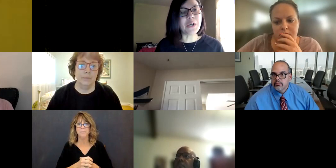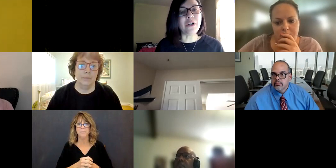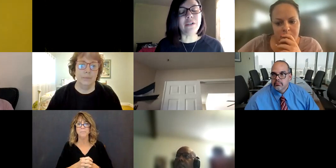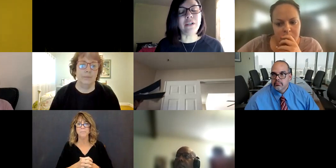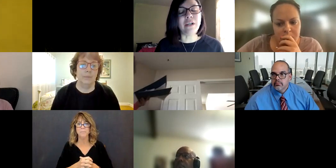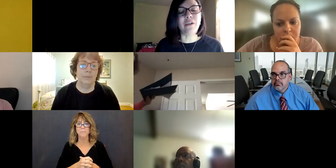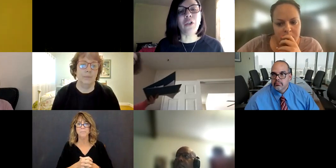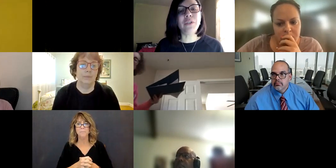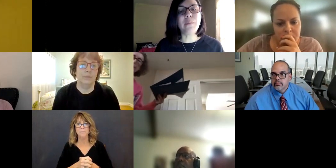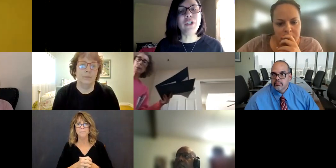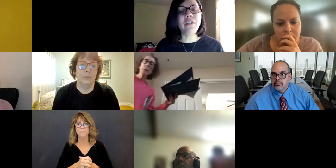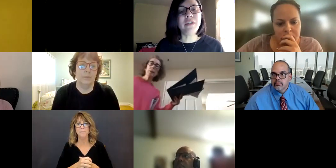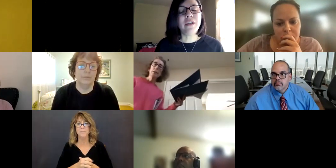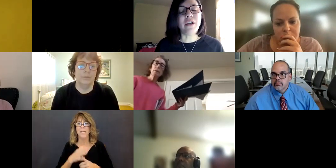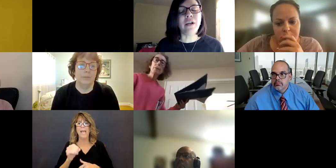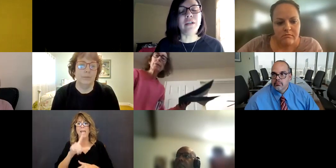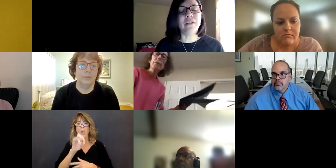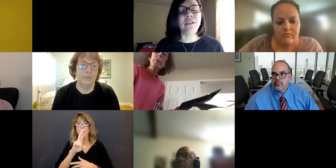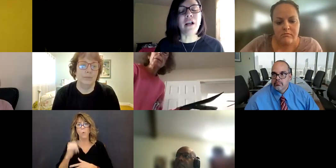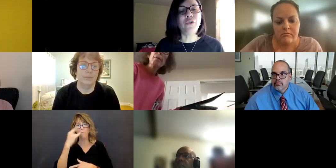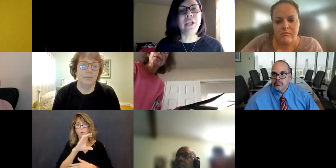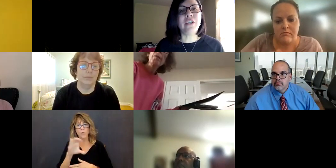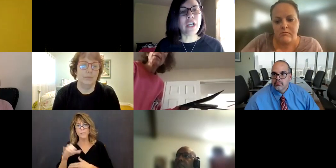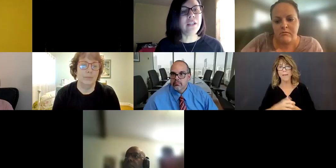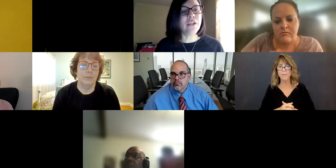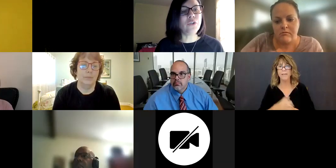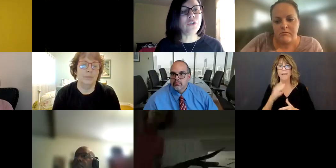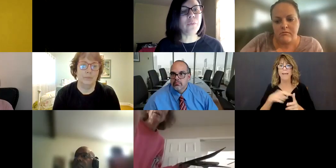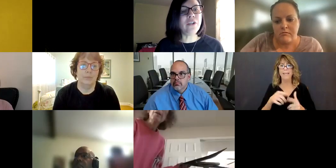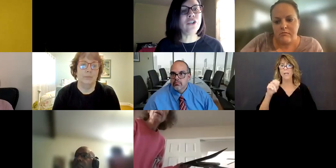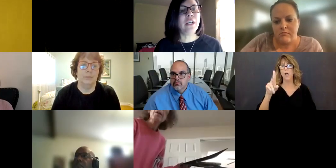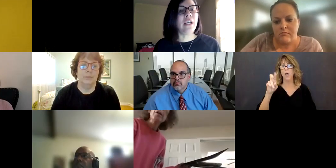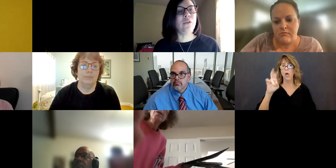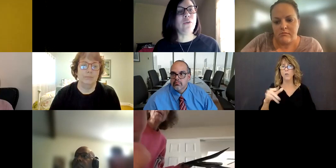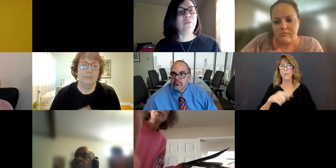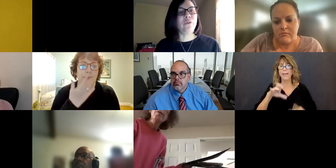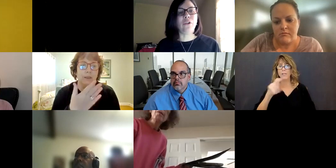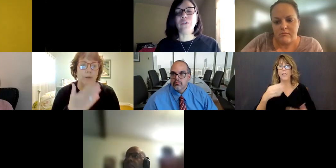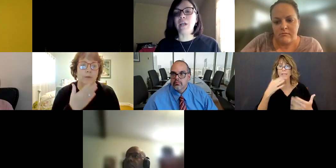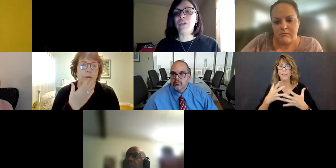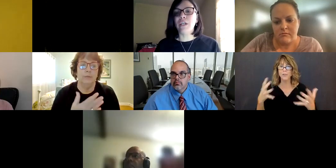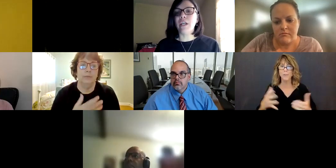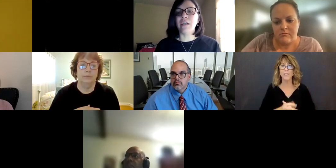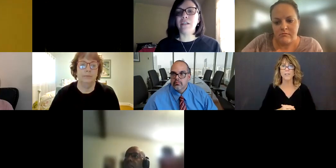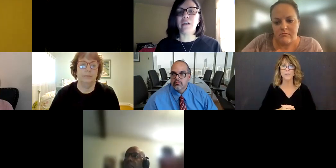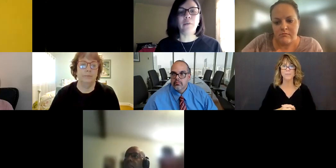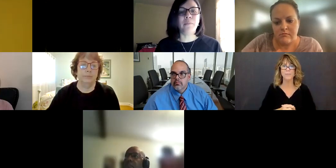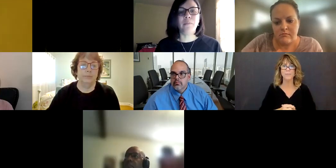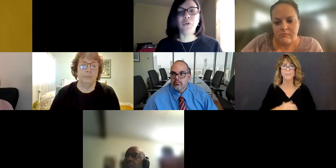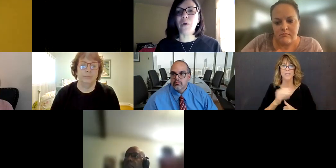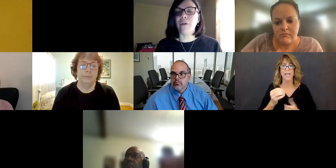Lori did our closed captioning. Audrey and Jen, thank you so much. And Lori for our closed captioning.